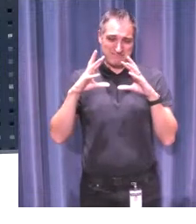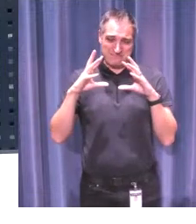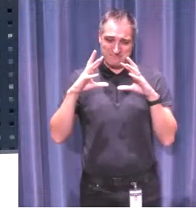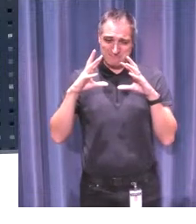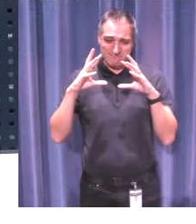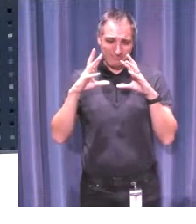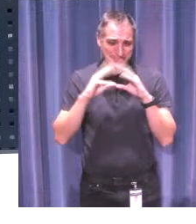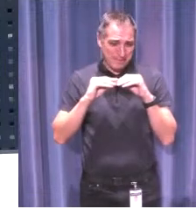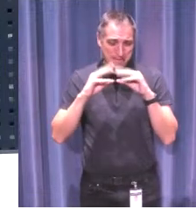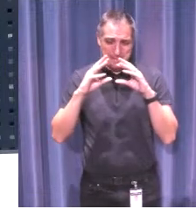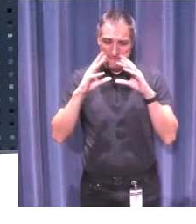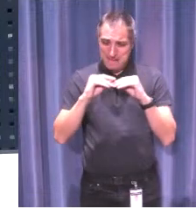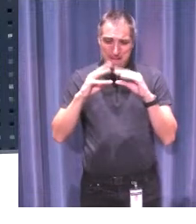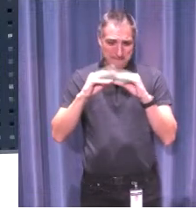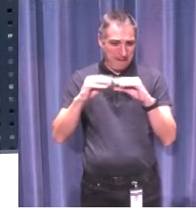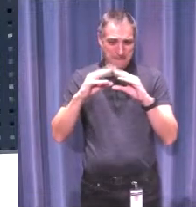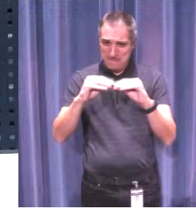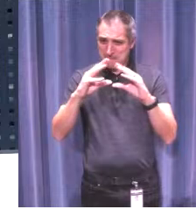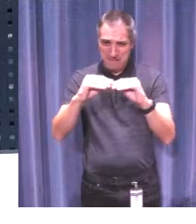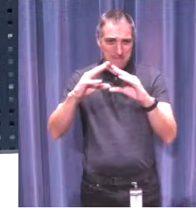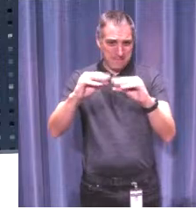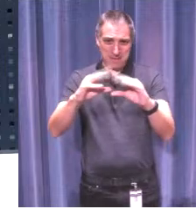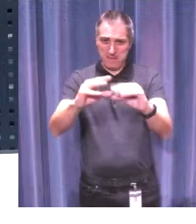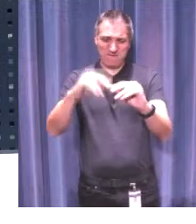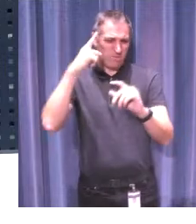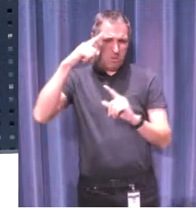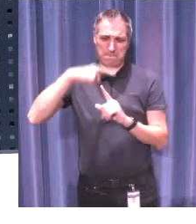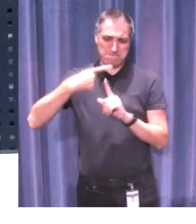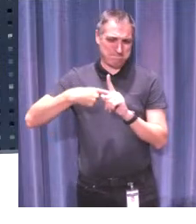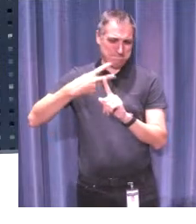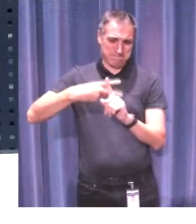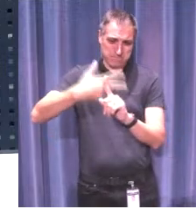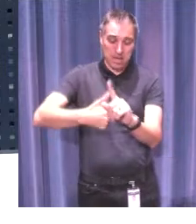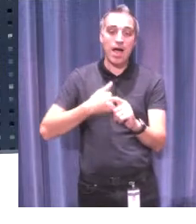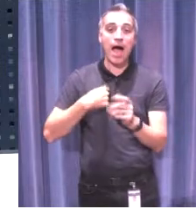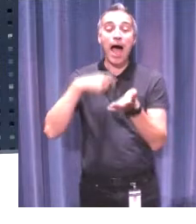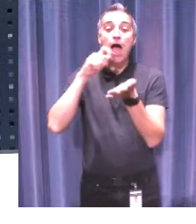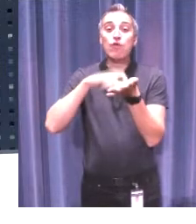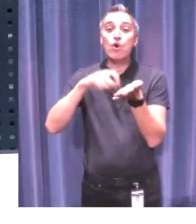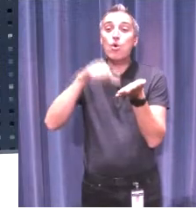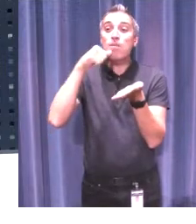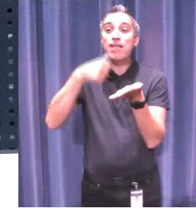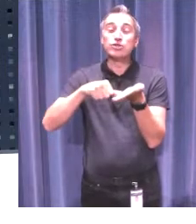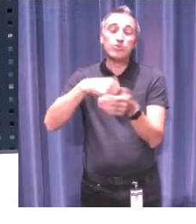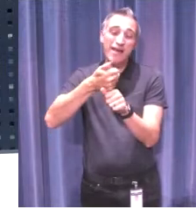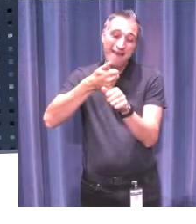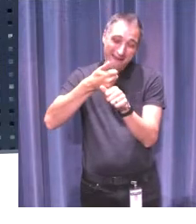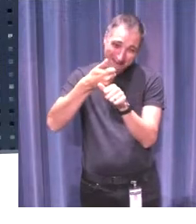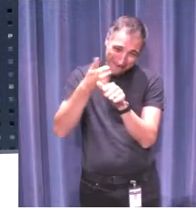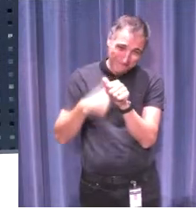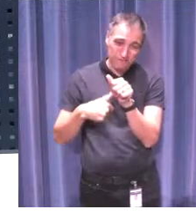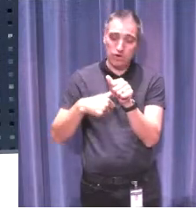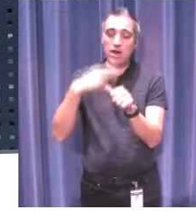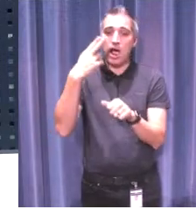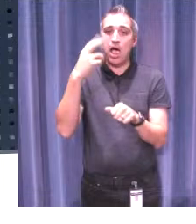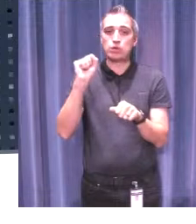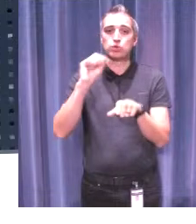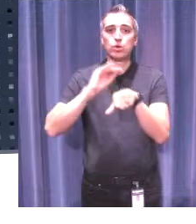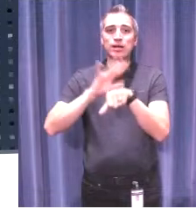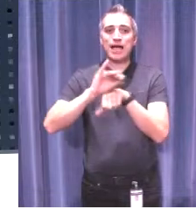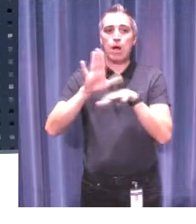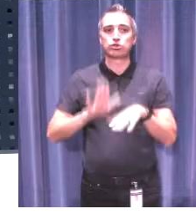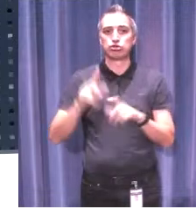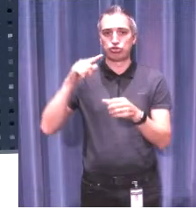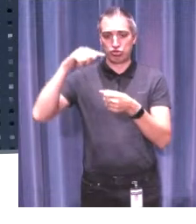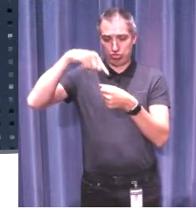so I wrote a letter to every high school counselor within 20 miles.